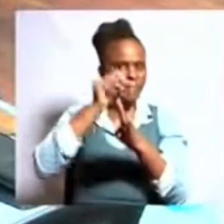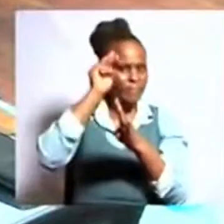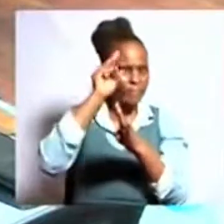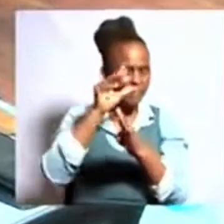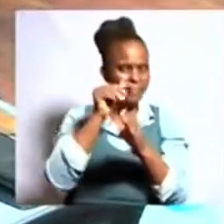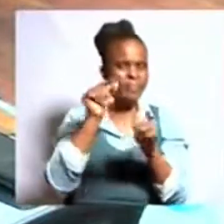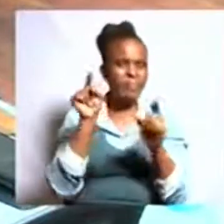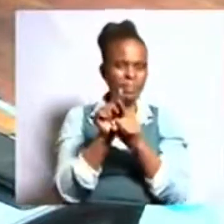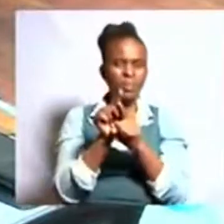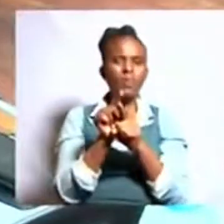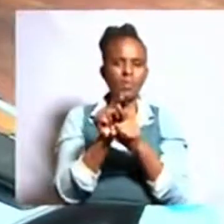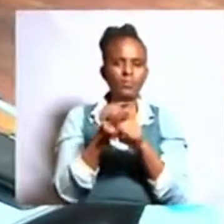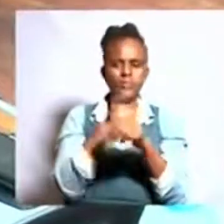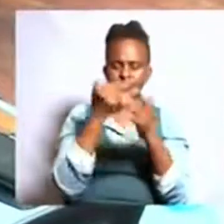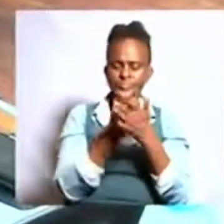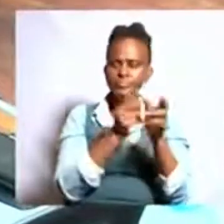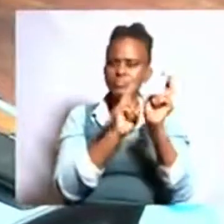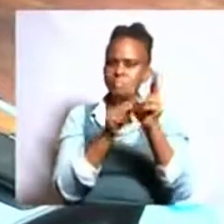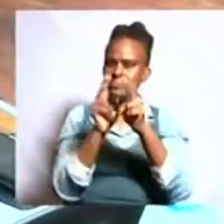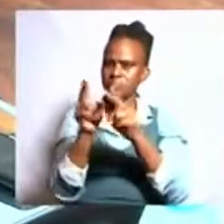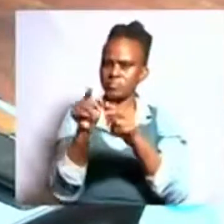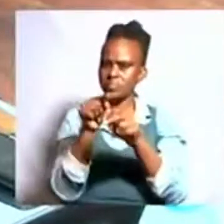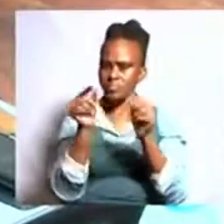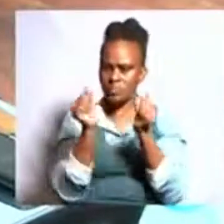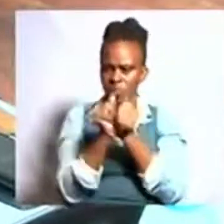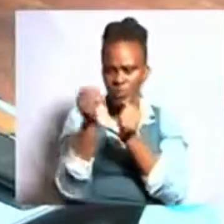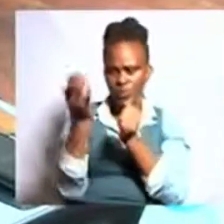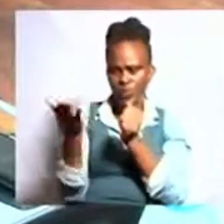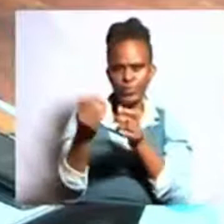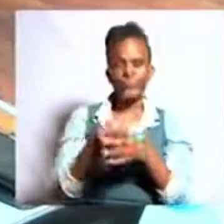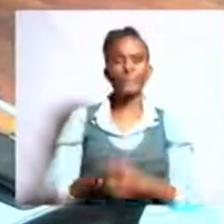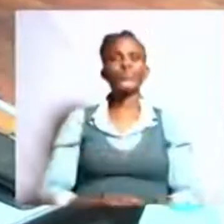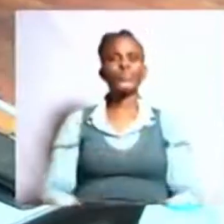the aforesaid response is with you?